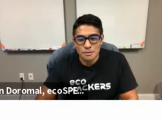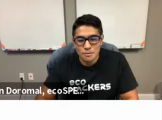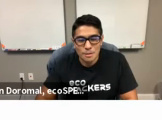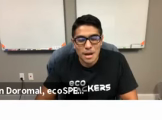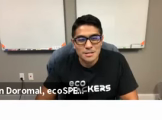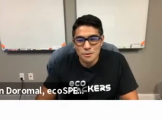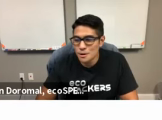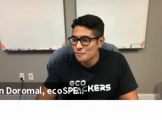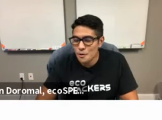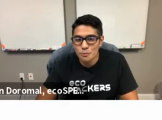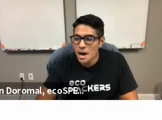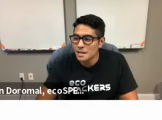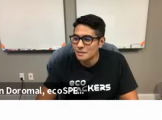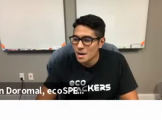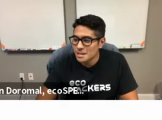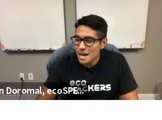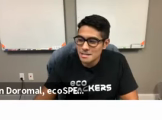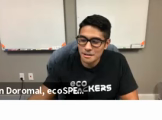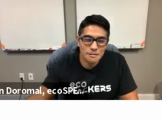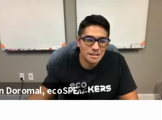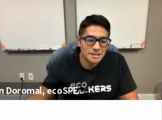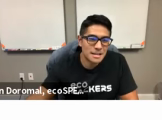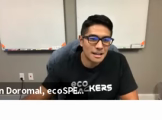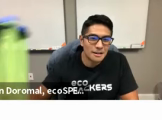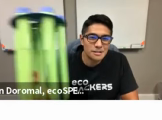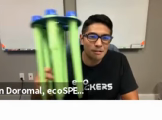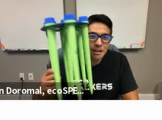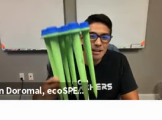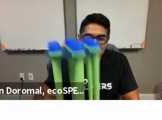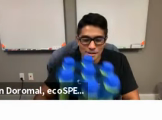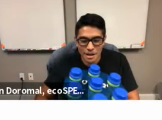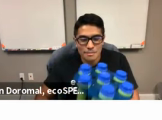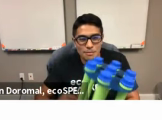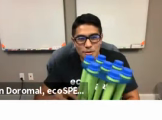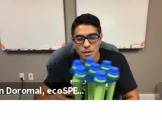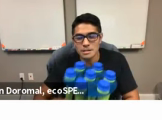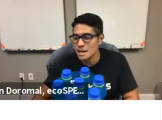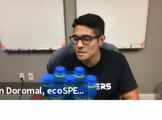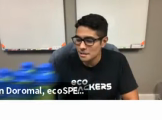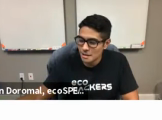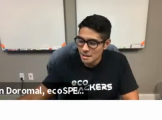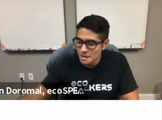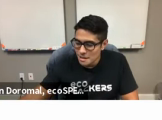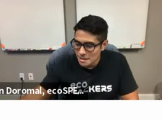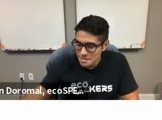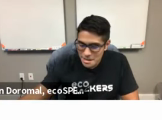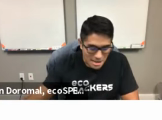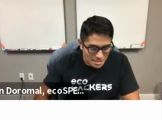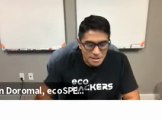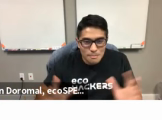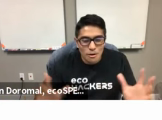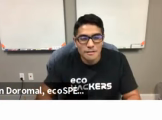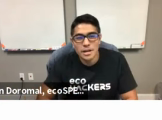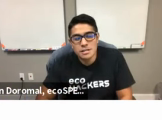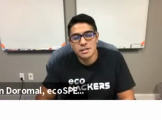So quick backstory of why did NASA create this technology, right? And a lot of people don't realize that NASA